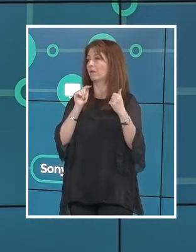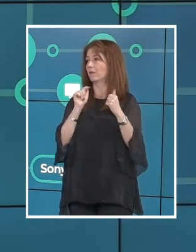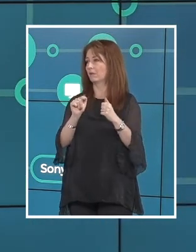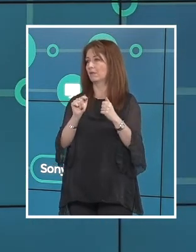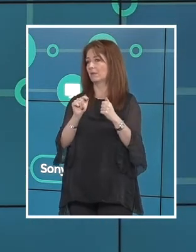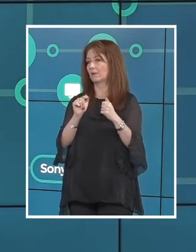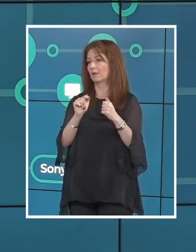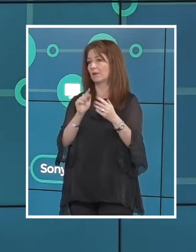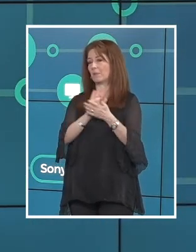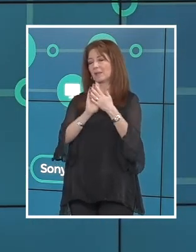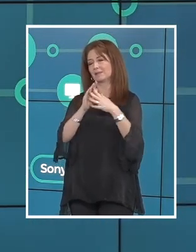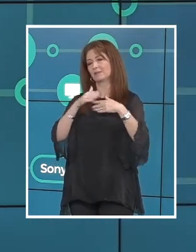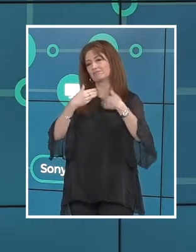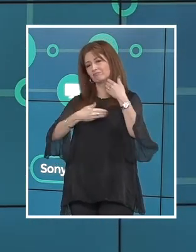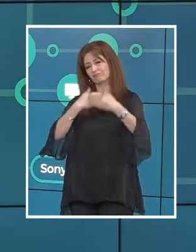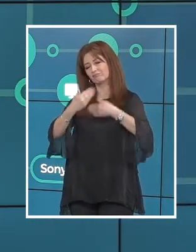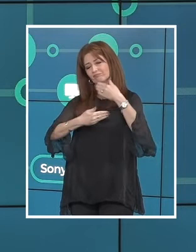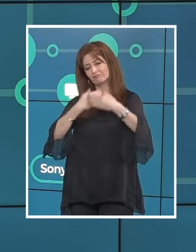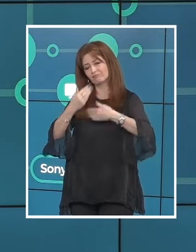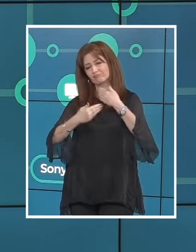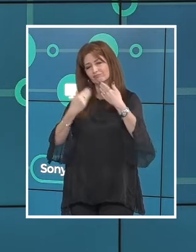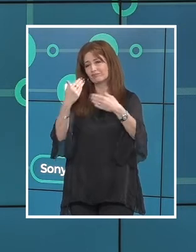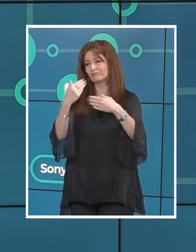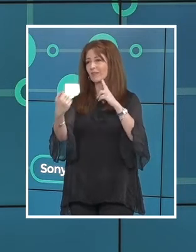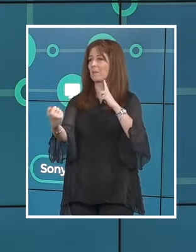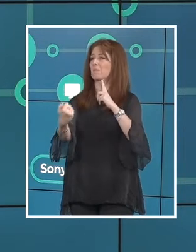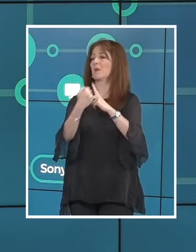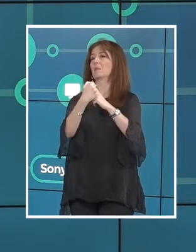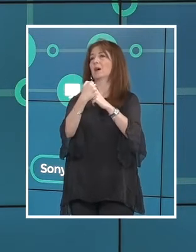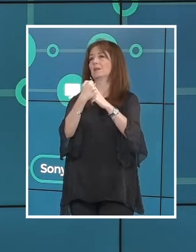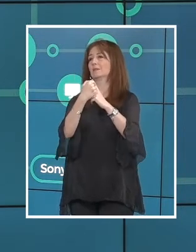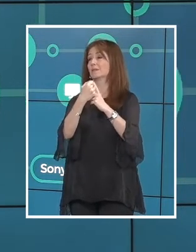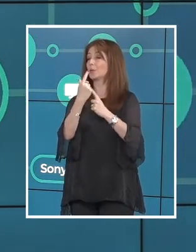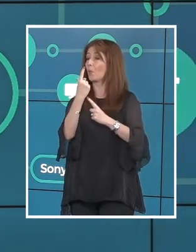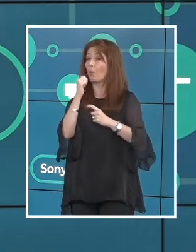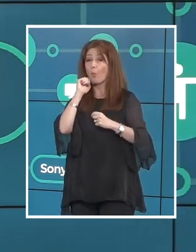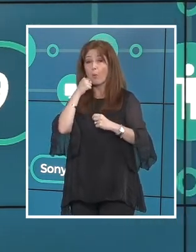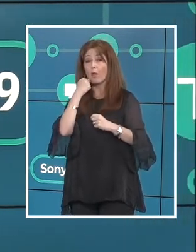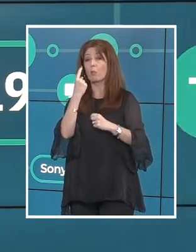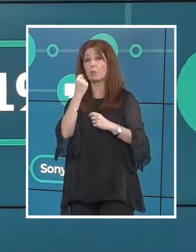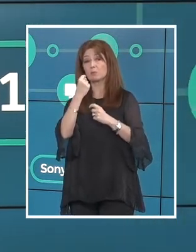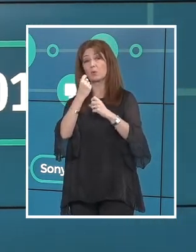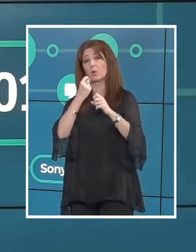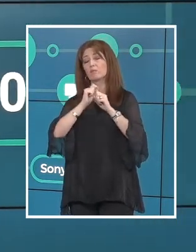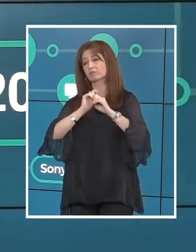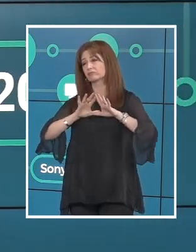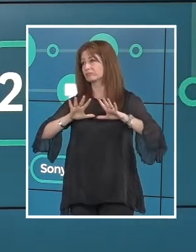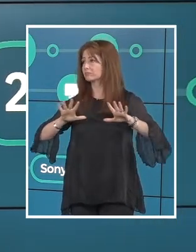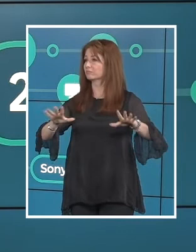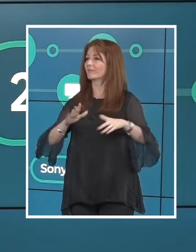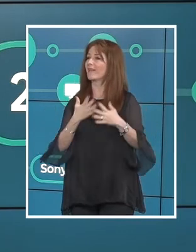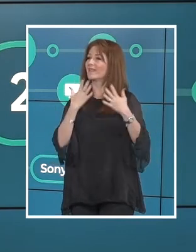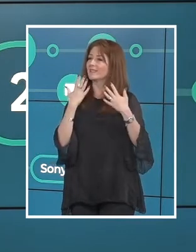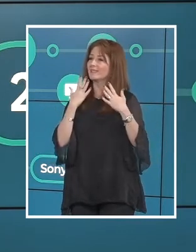the lasting impact to influence tens of thousands of users across the world. And